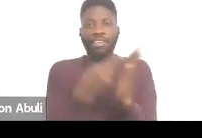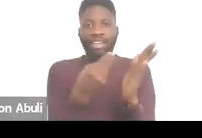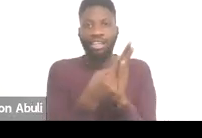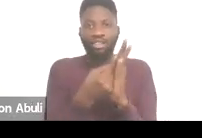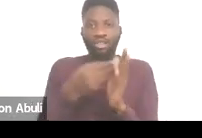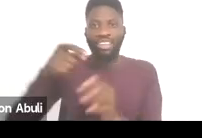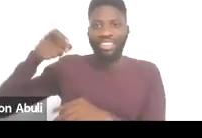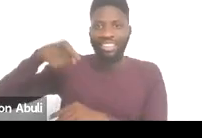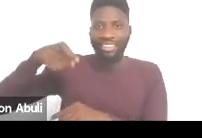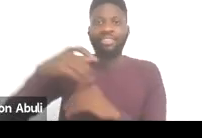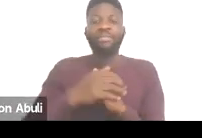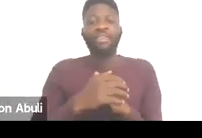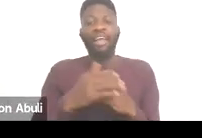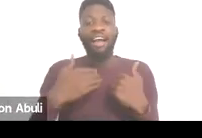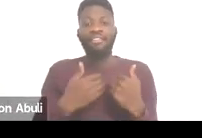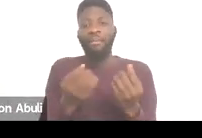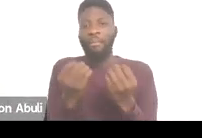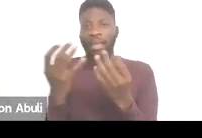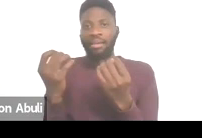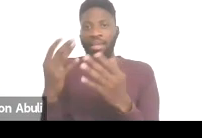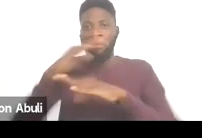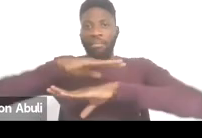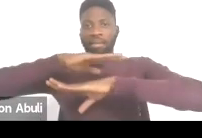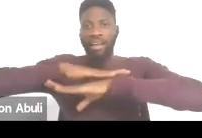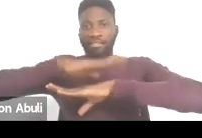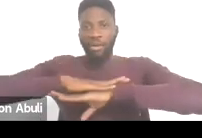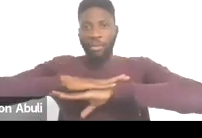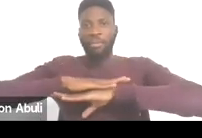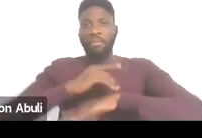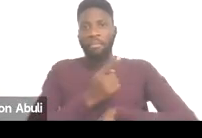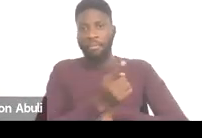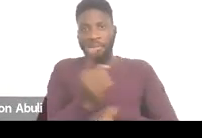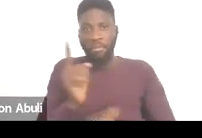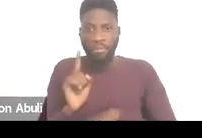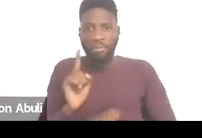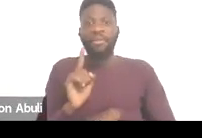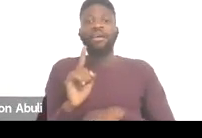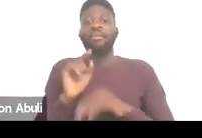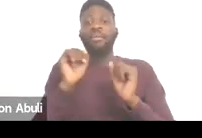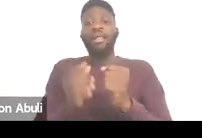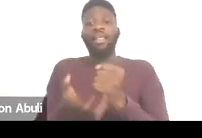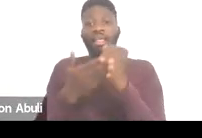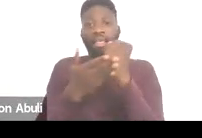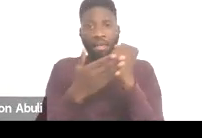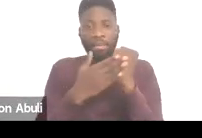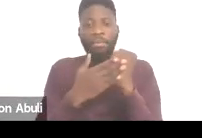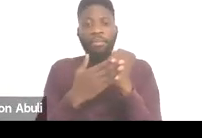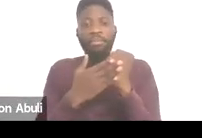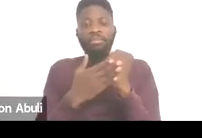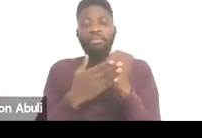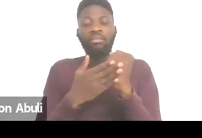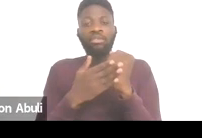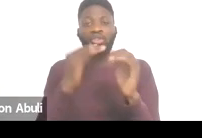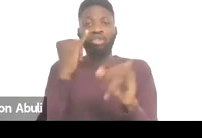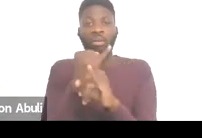of platforms that, as I mentioned, that are able that have available job opportunities, but are they all